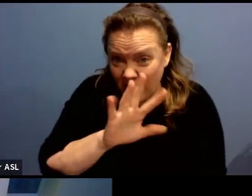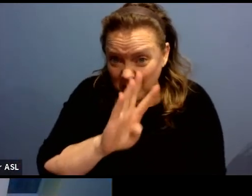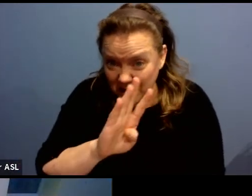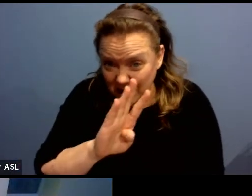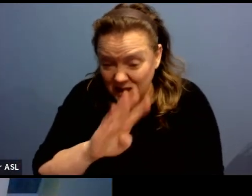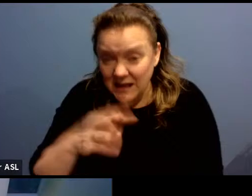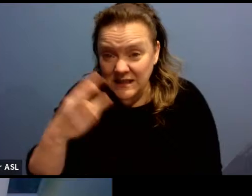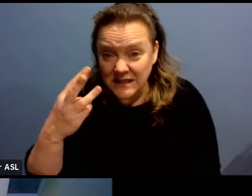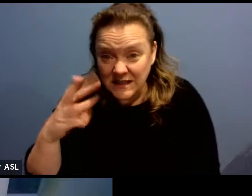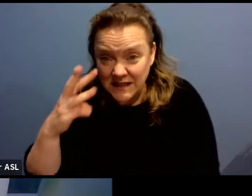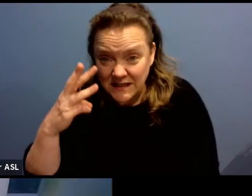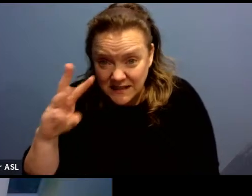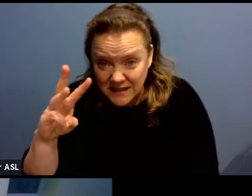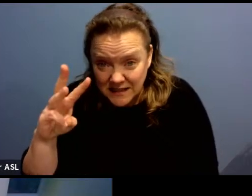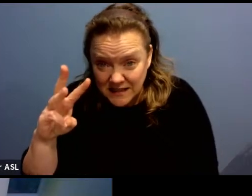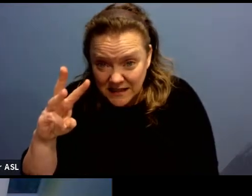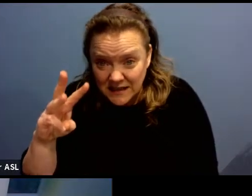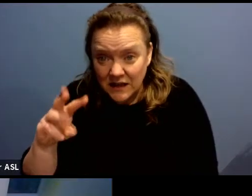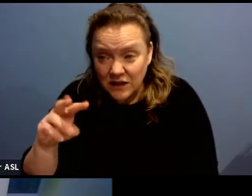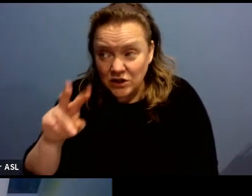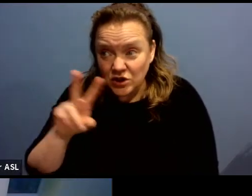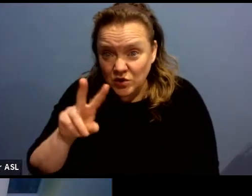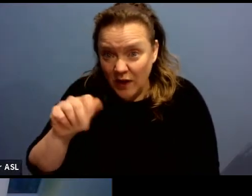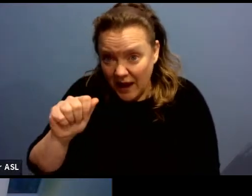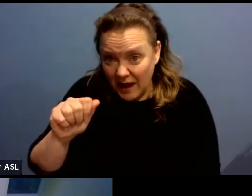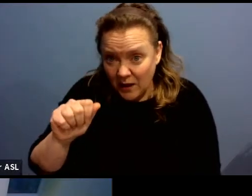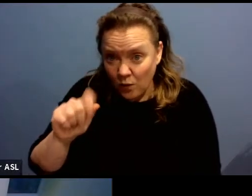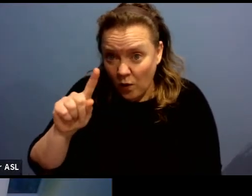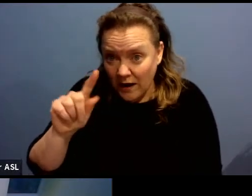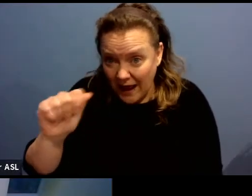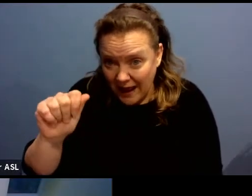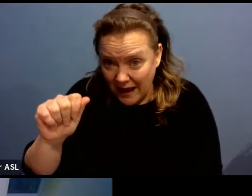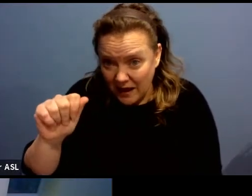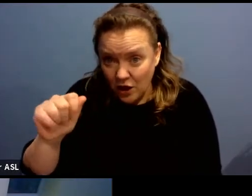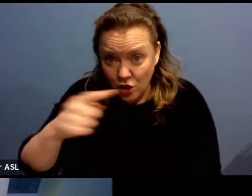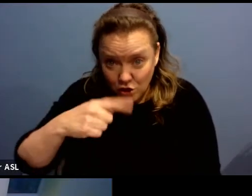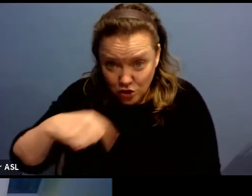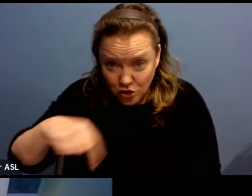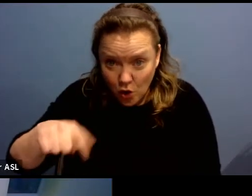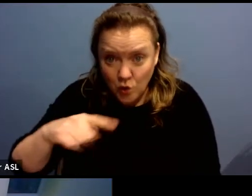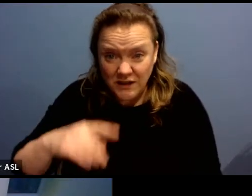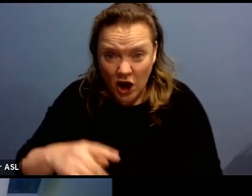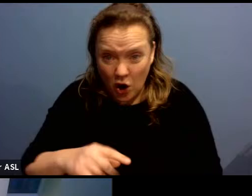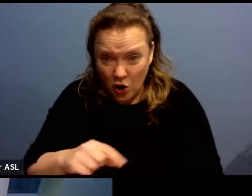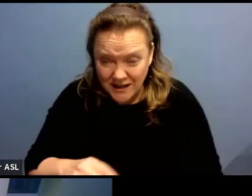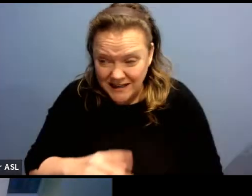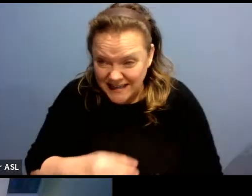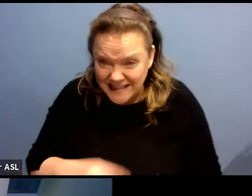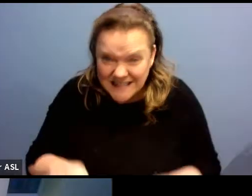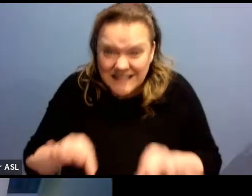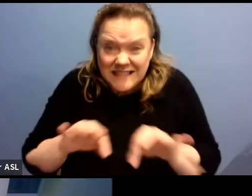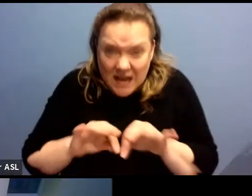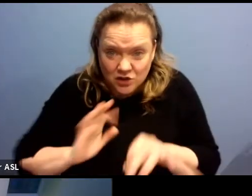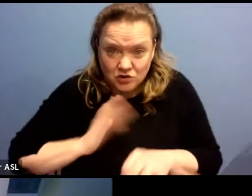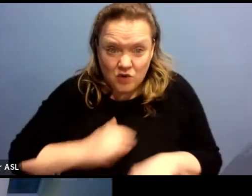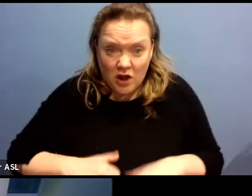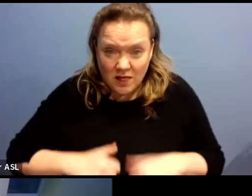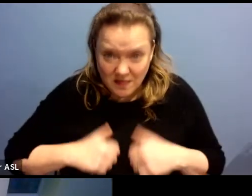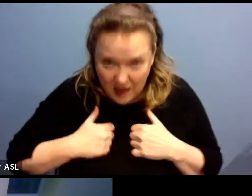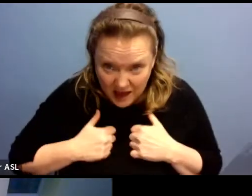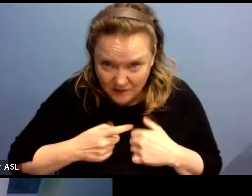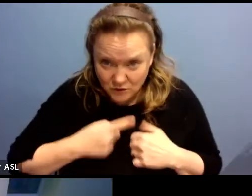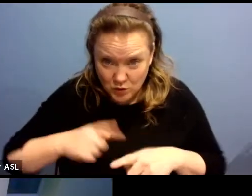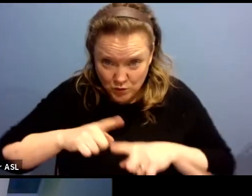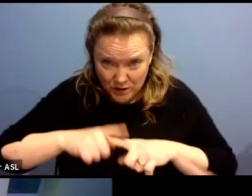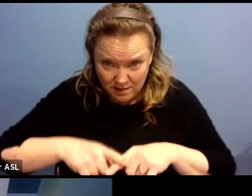16, the 16 lines, the 2A, the 1A, these are lines that essential workers, especially within BIPOC communities in Northern Virginia, rely on. These are